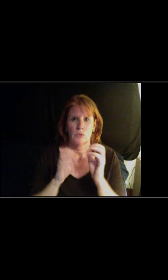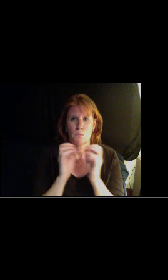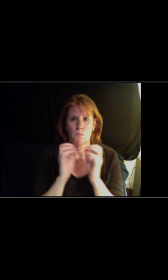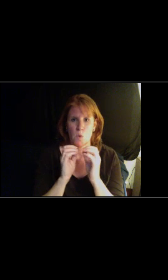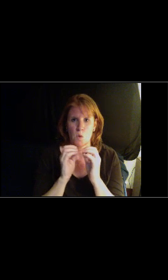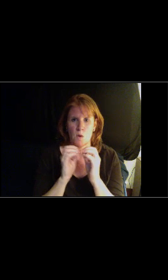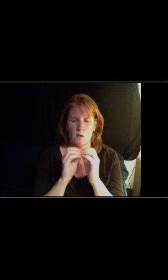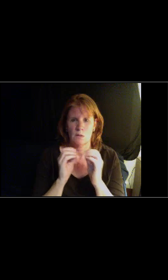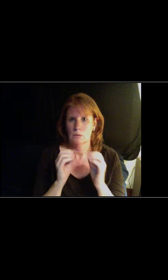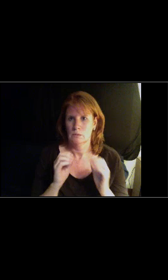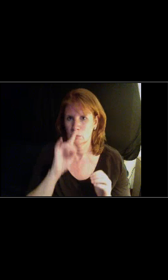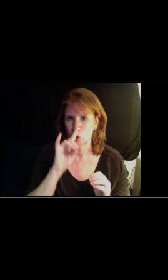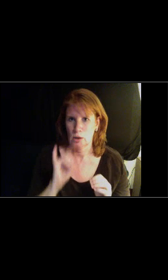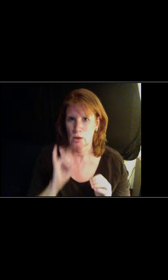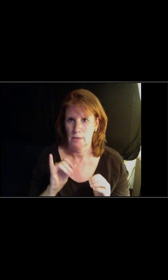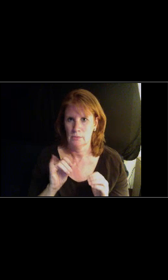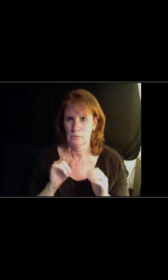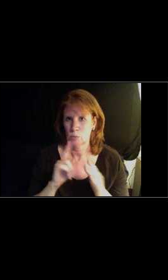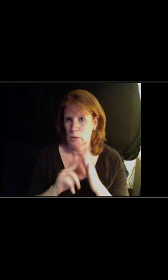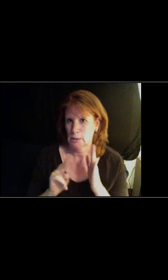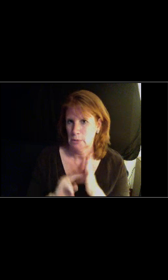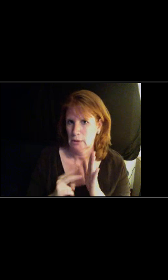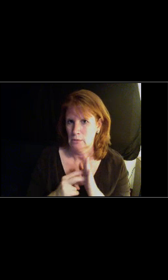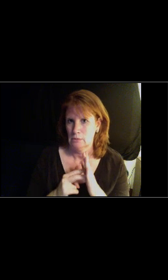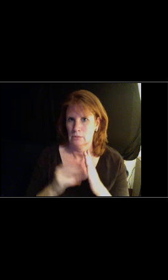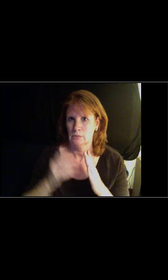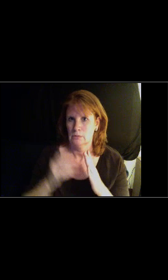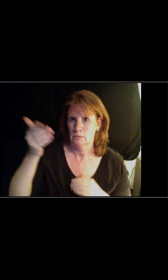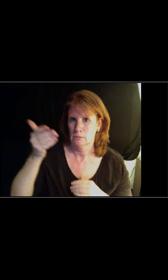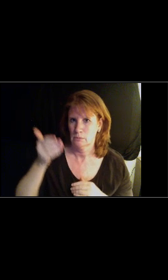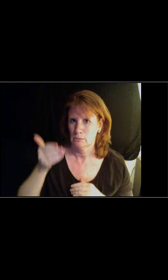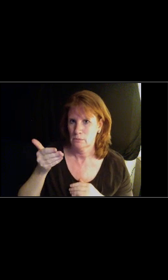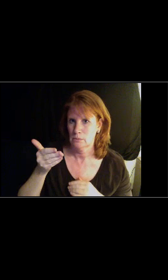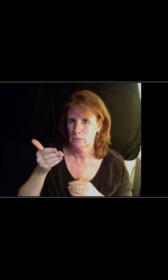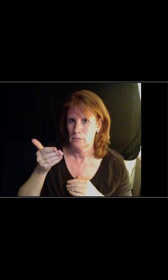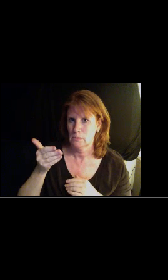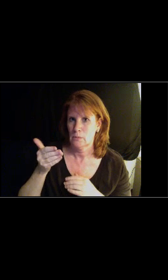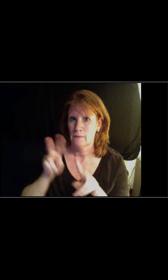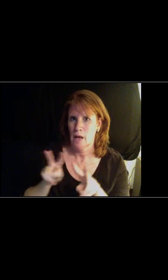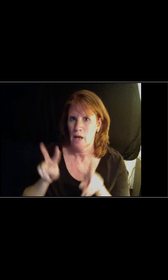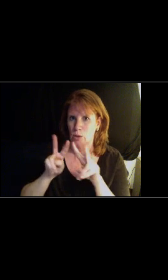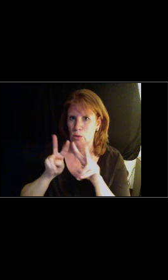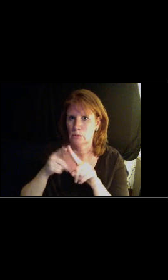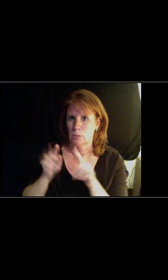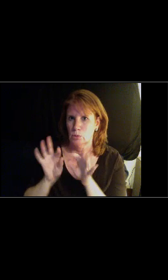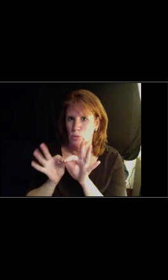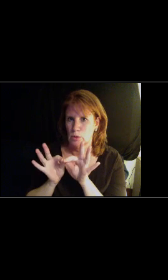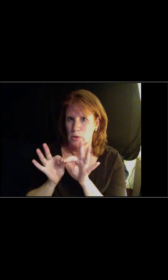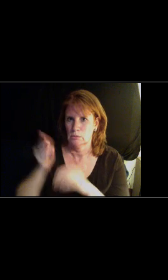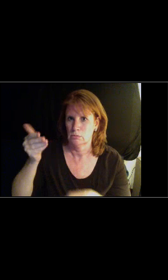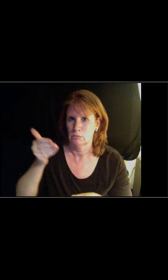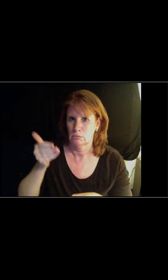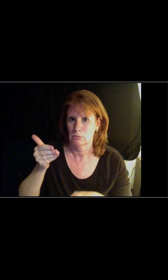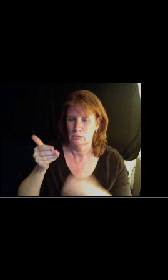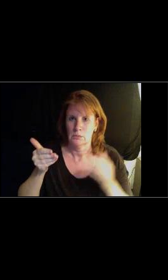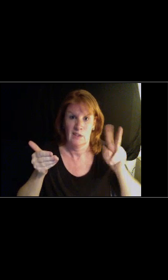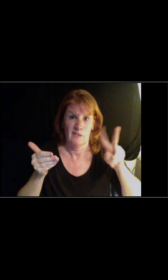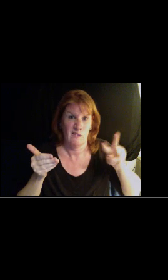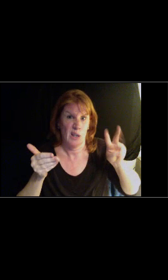Again, September 12th, we will go much more in depth to these concepts, but we'll really focus more on what to